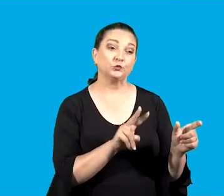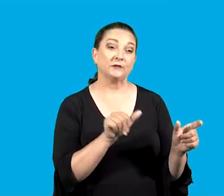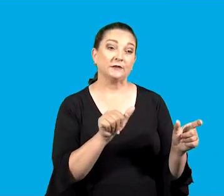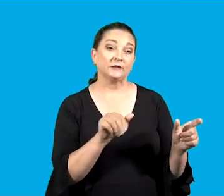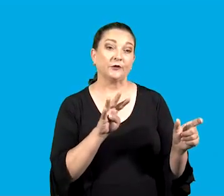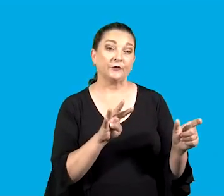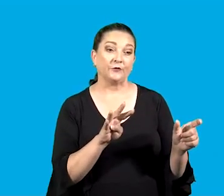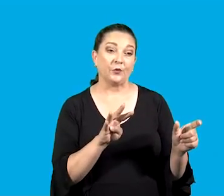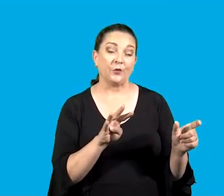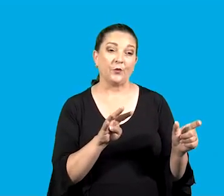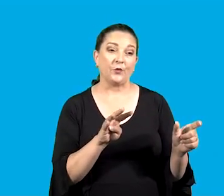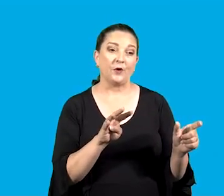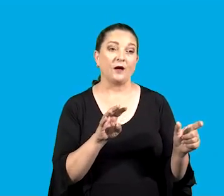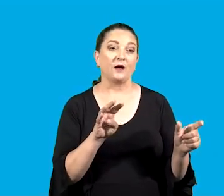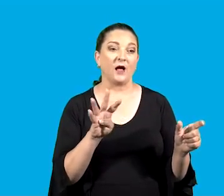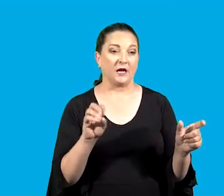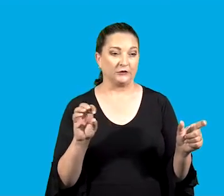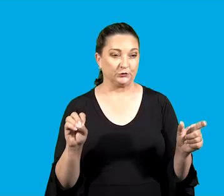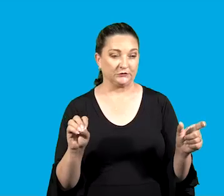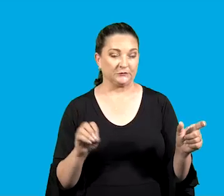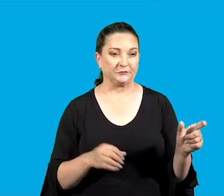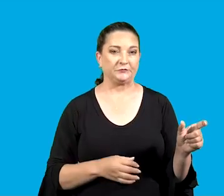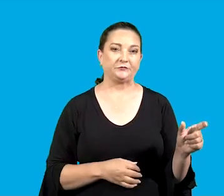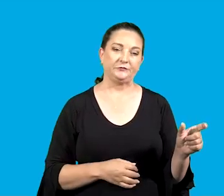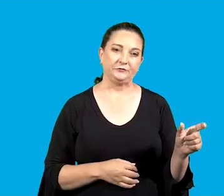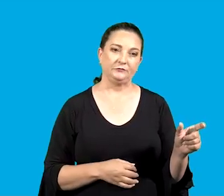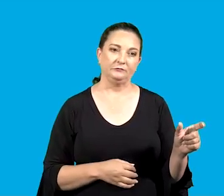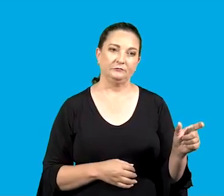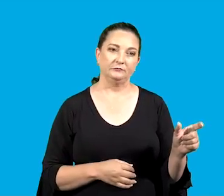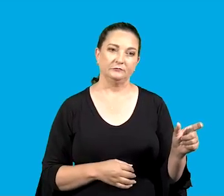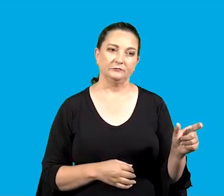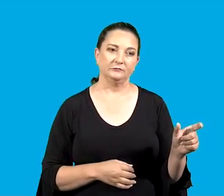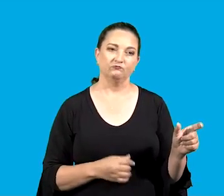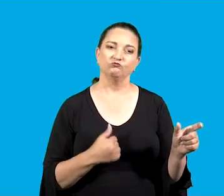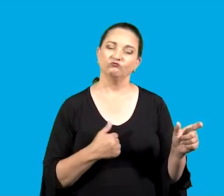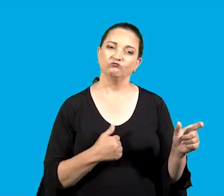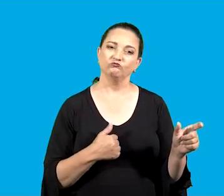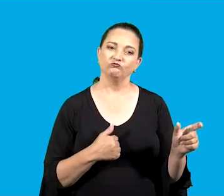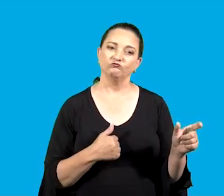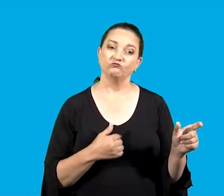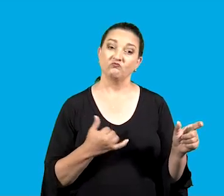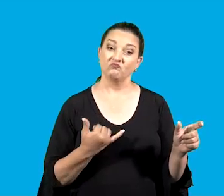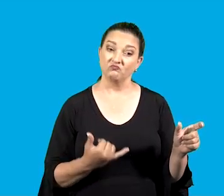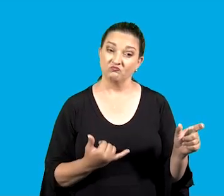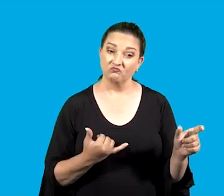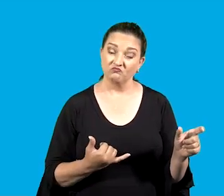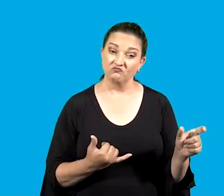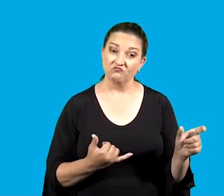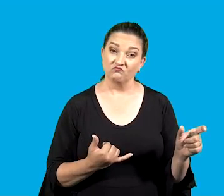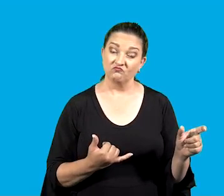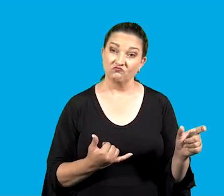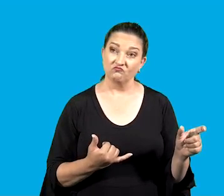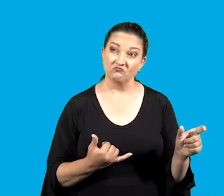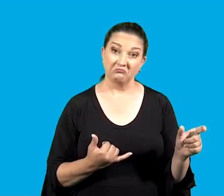260,400. Then I will not